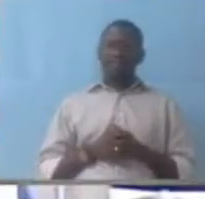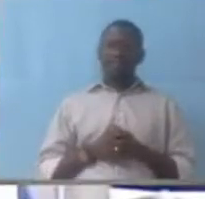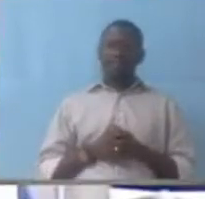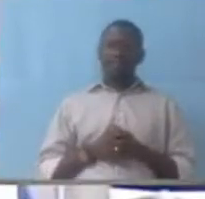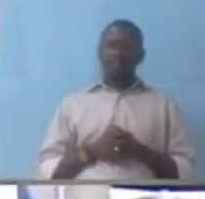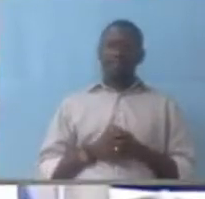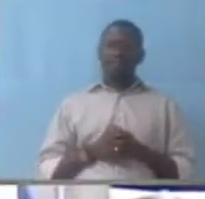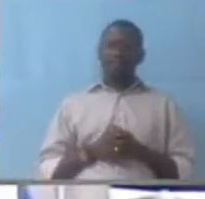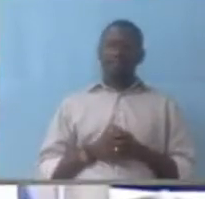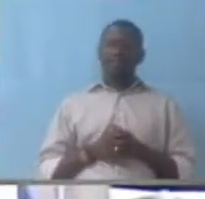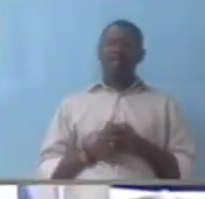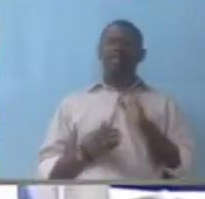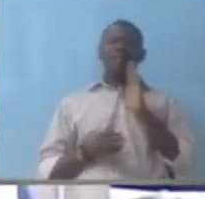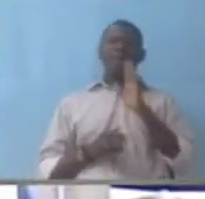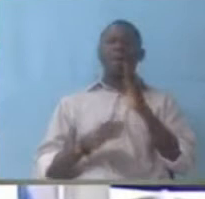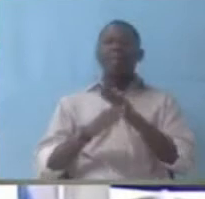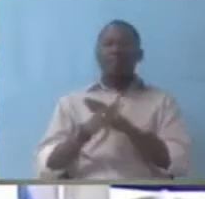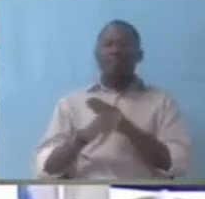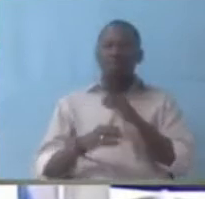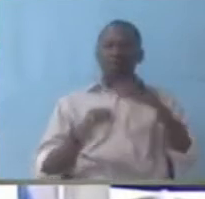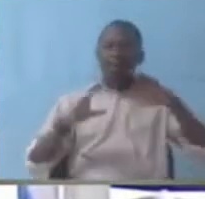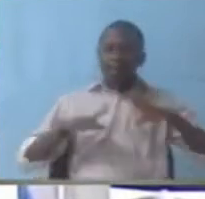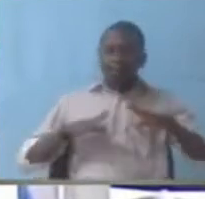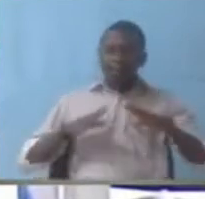Mrs. Bensuda, just before the break, Mrs. Bensuda,